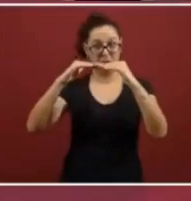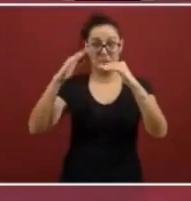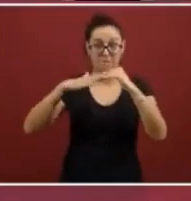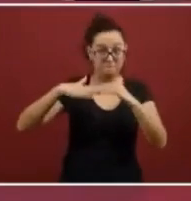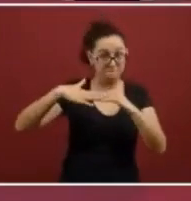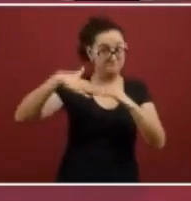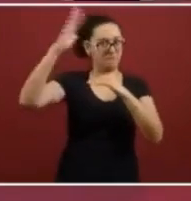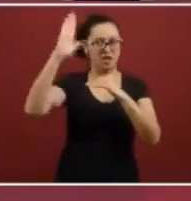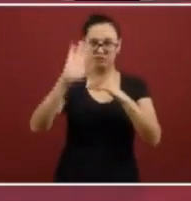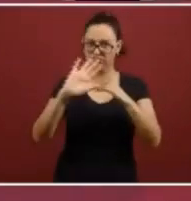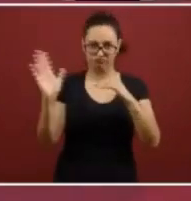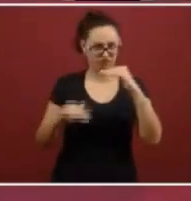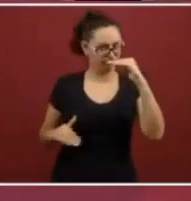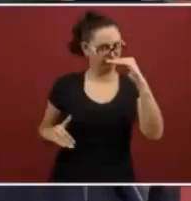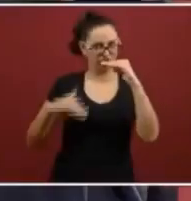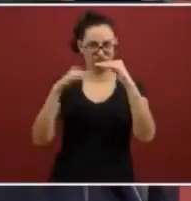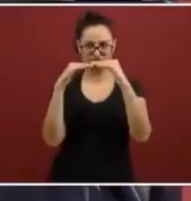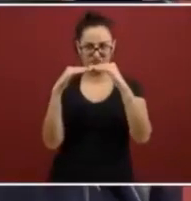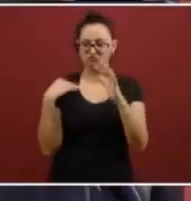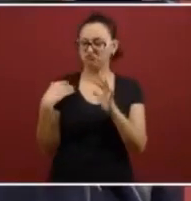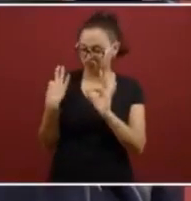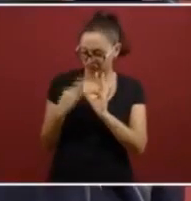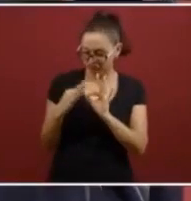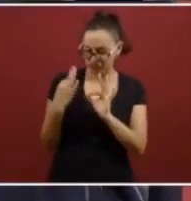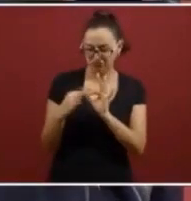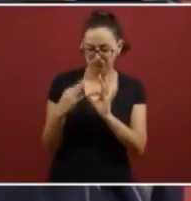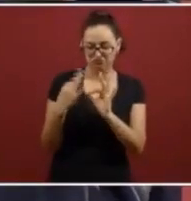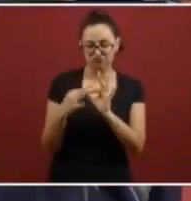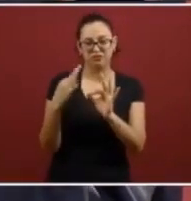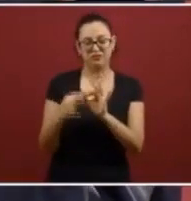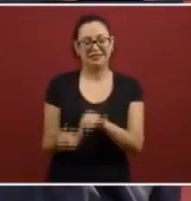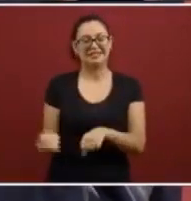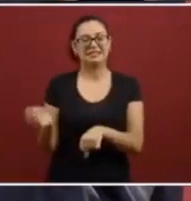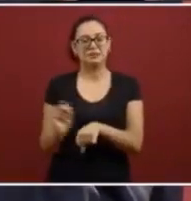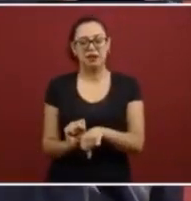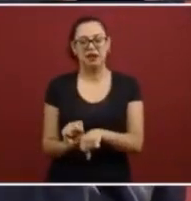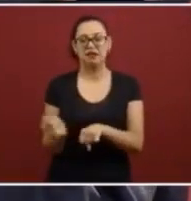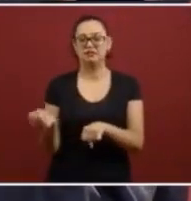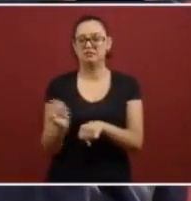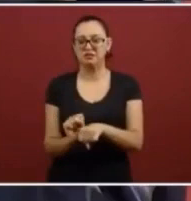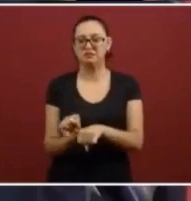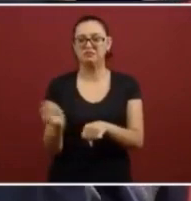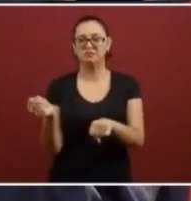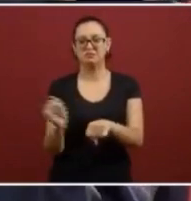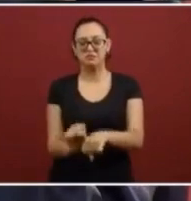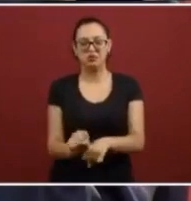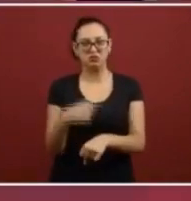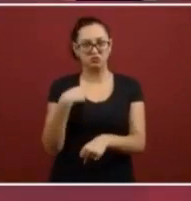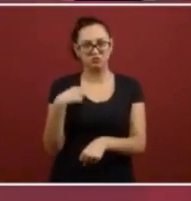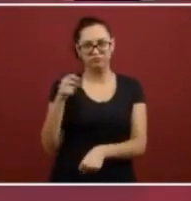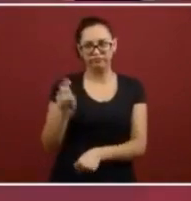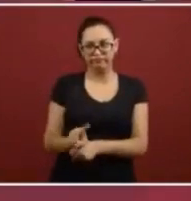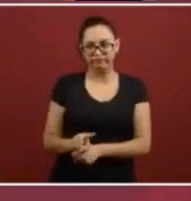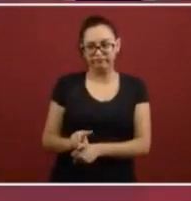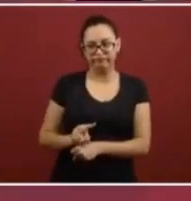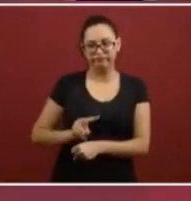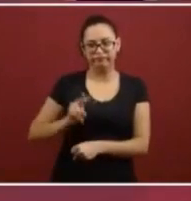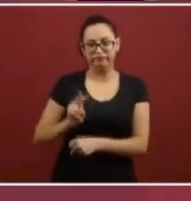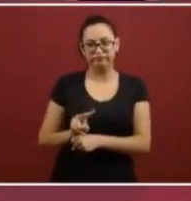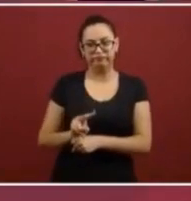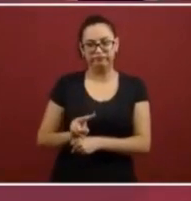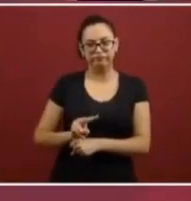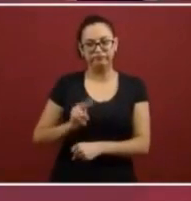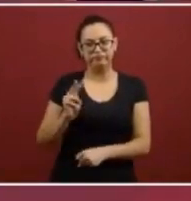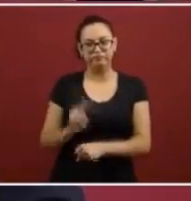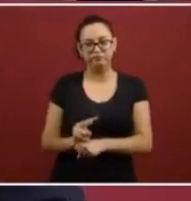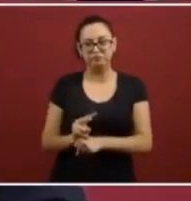have Lo voy to a now. cumplir. They've Lo estoy they've cumpliendo. entered into these Cada deals, semana and now estoy we have to pendiente maintain the deals that they put de into